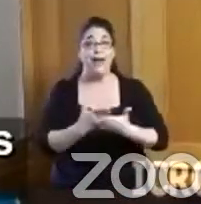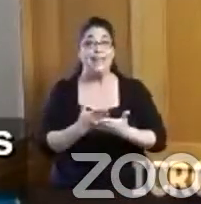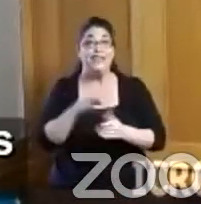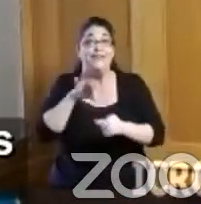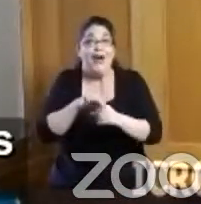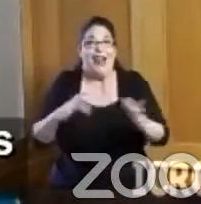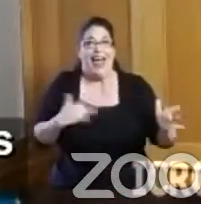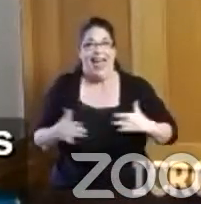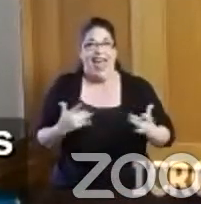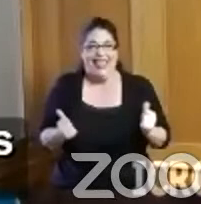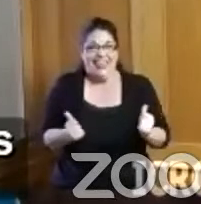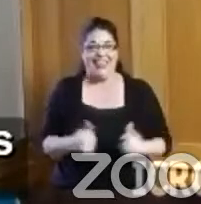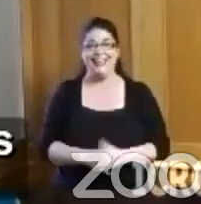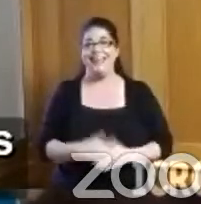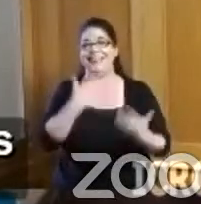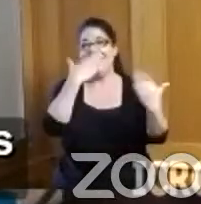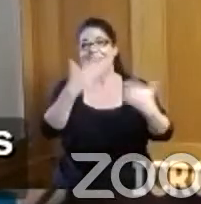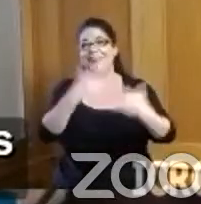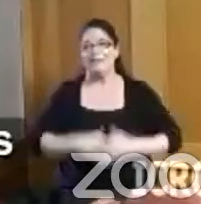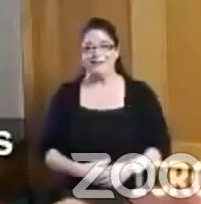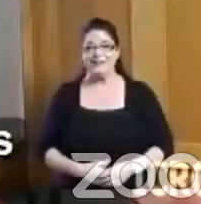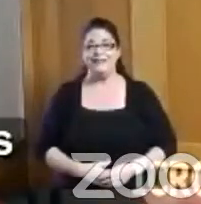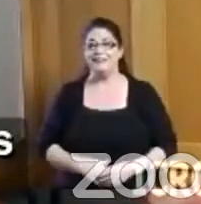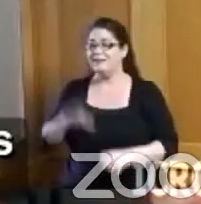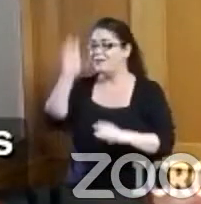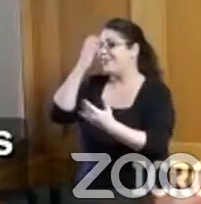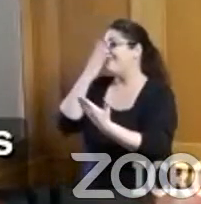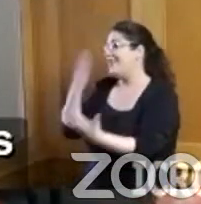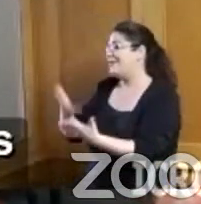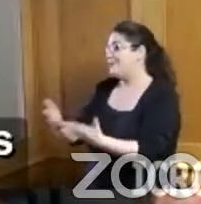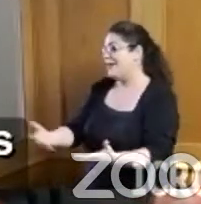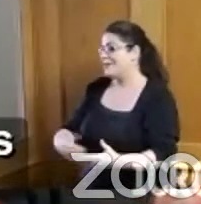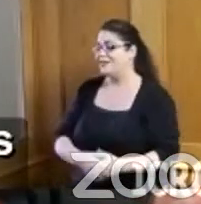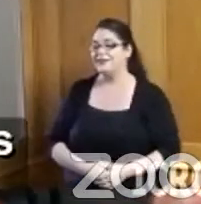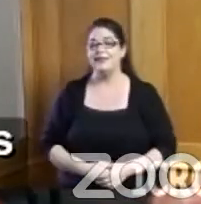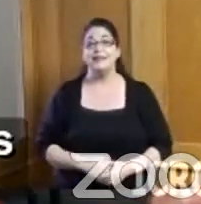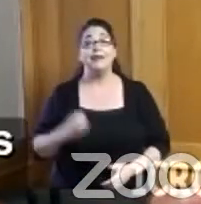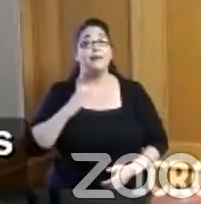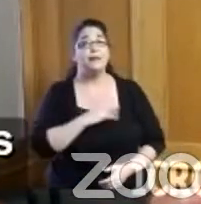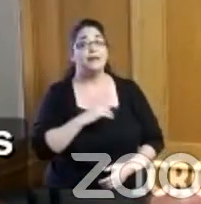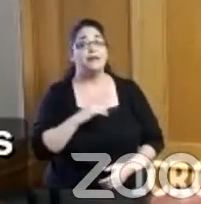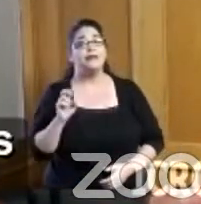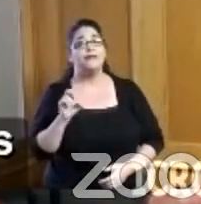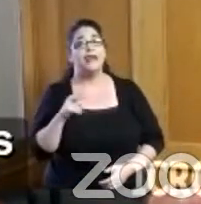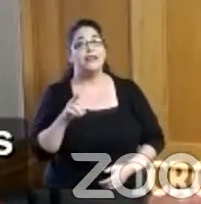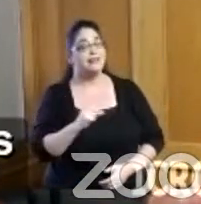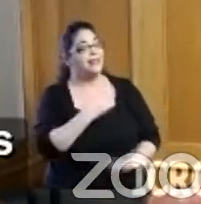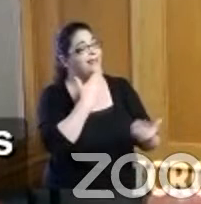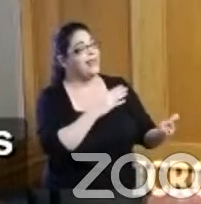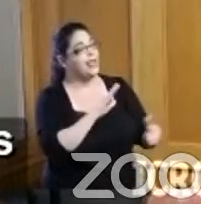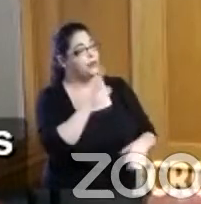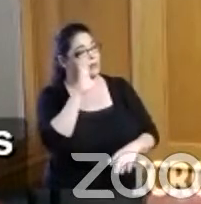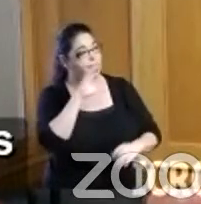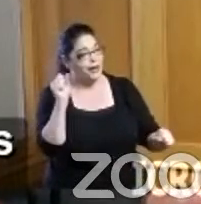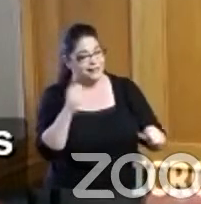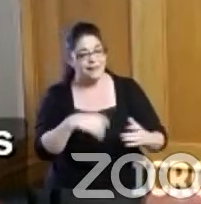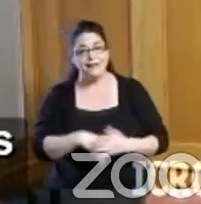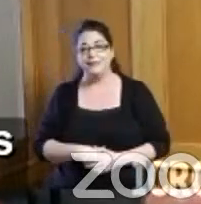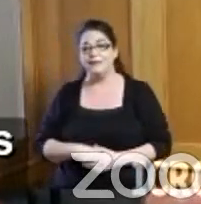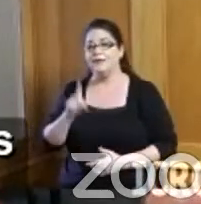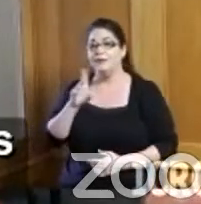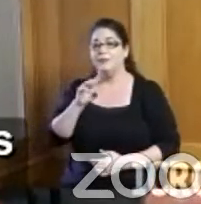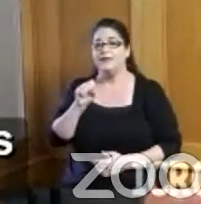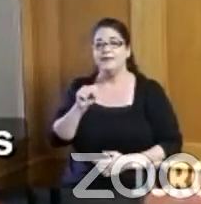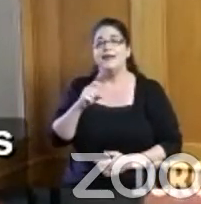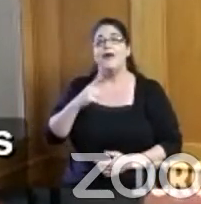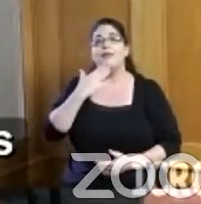So I'm excited about it. Thank you. Thank you so much. Commissioner Driehaus. Thank you, Madam President. I too want to recognize all the